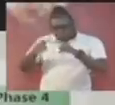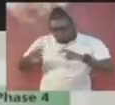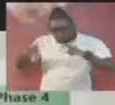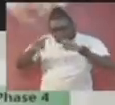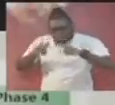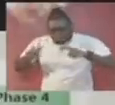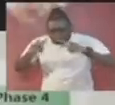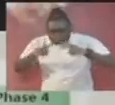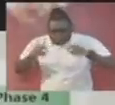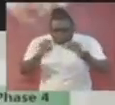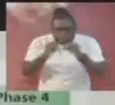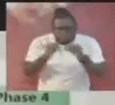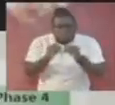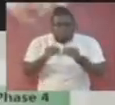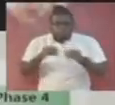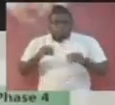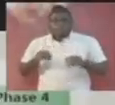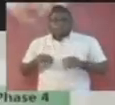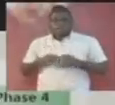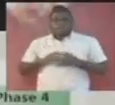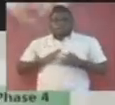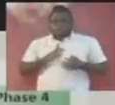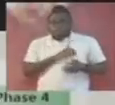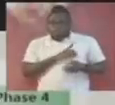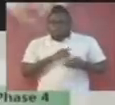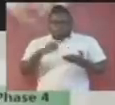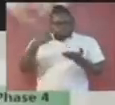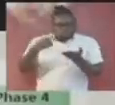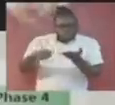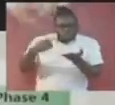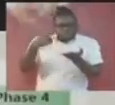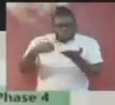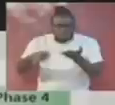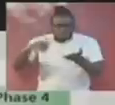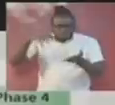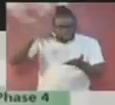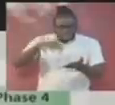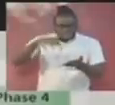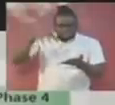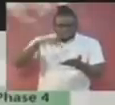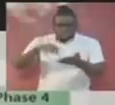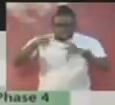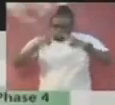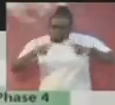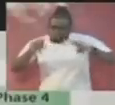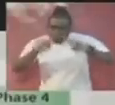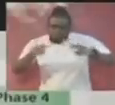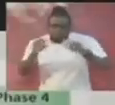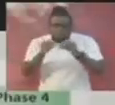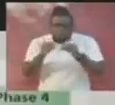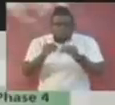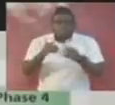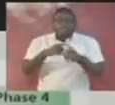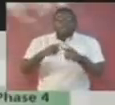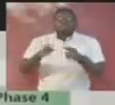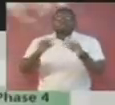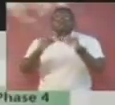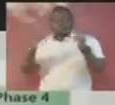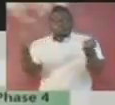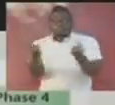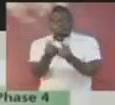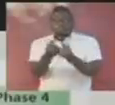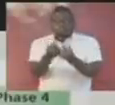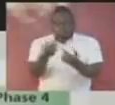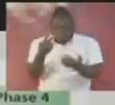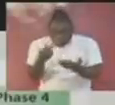general public usage. Only if that regulatory board gives that approval, it is then given to the general